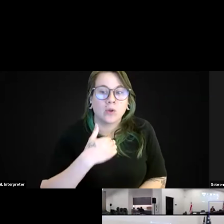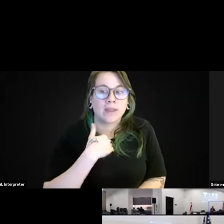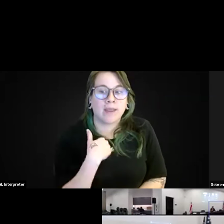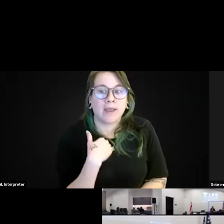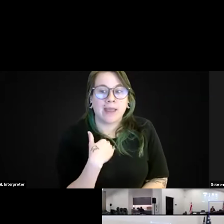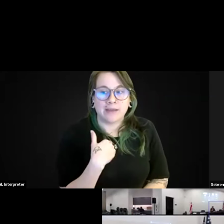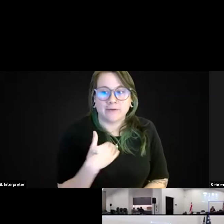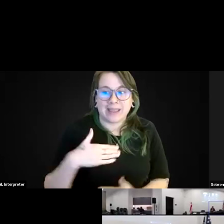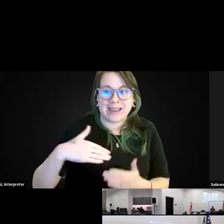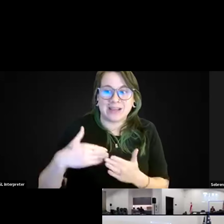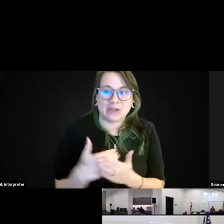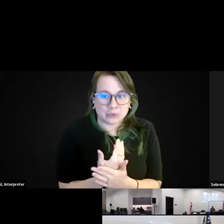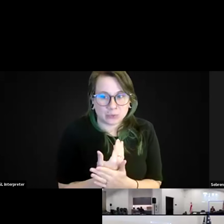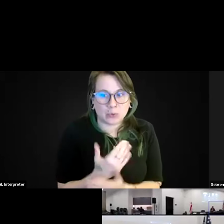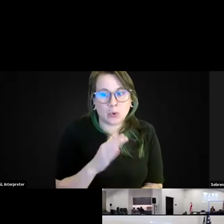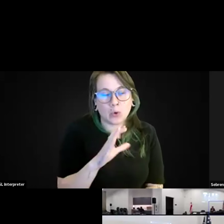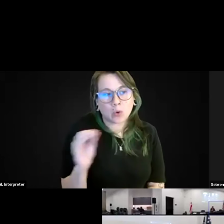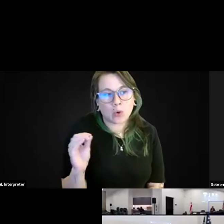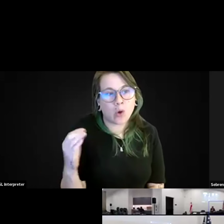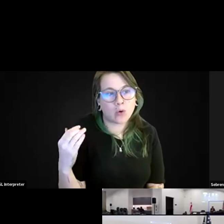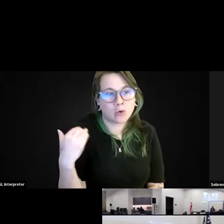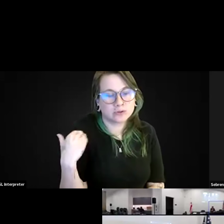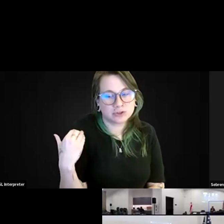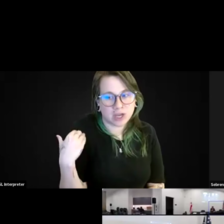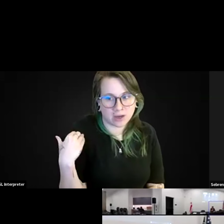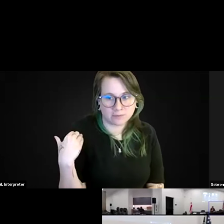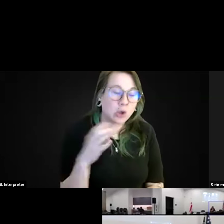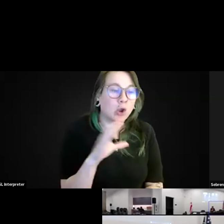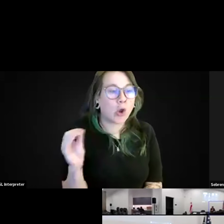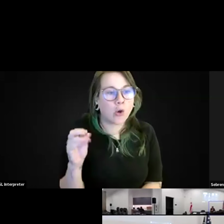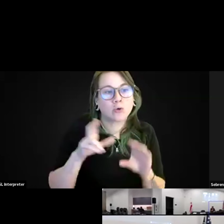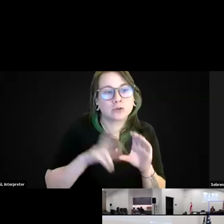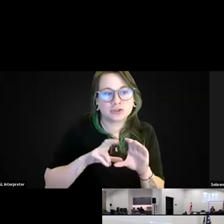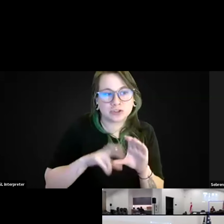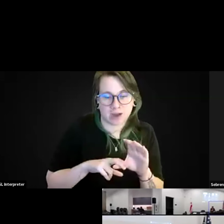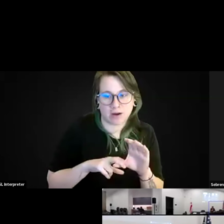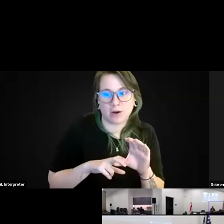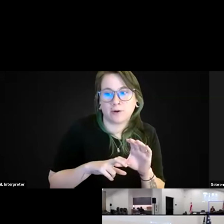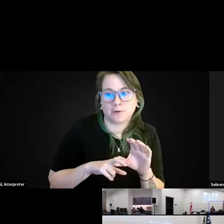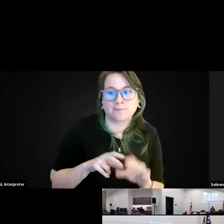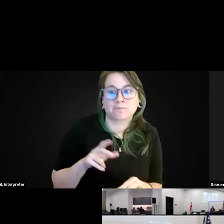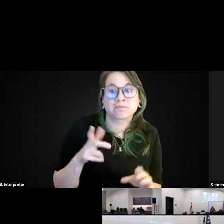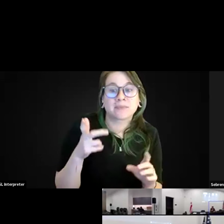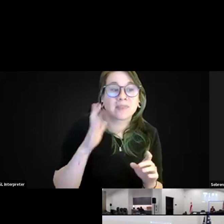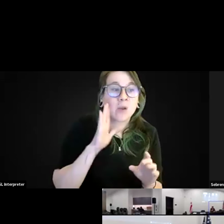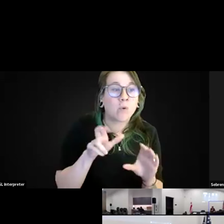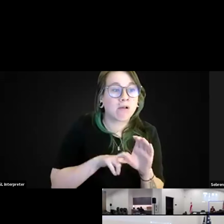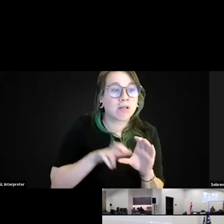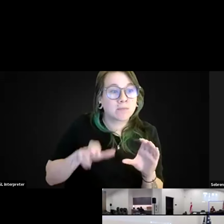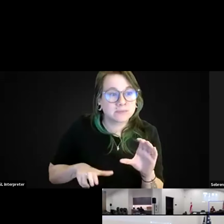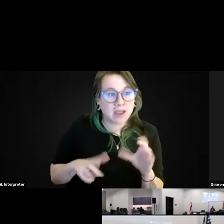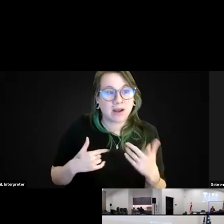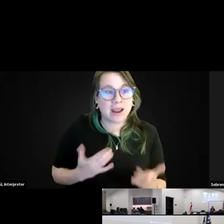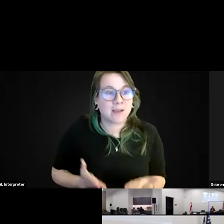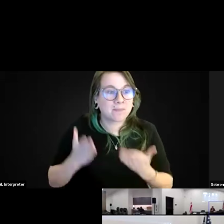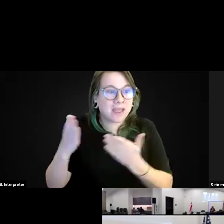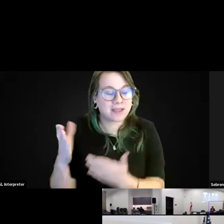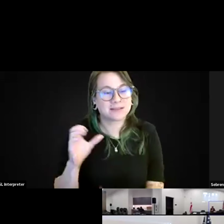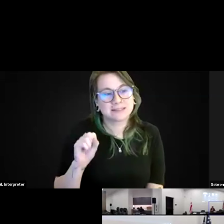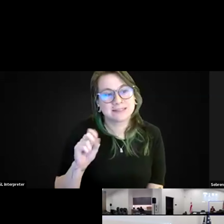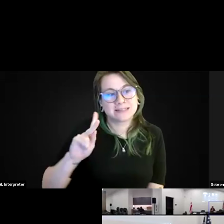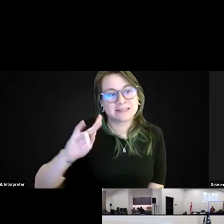a new zoning committee co-chair. Kevin Horgan has stepped down and I am nominating Skip Keats to be our